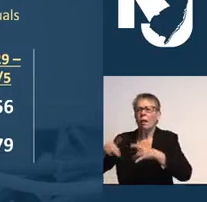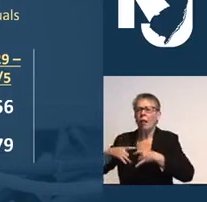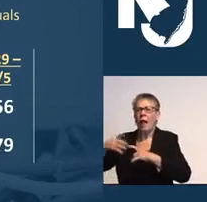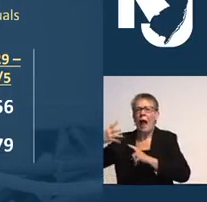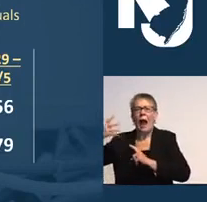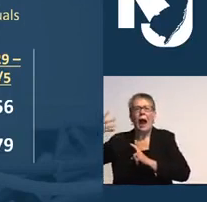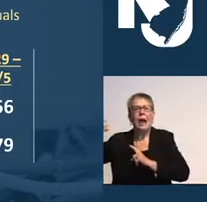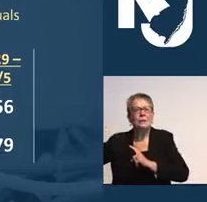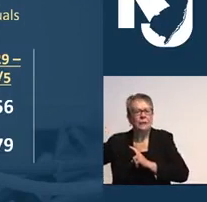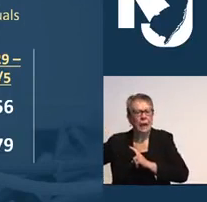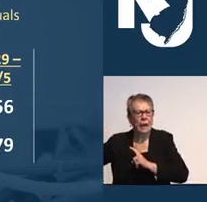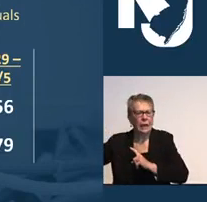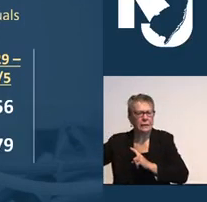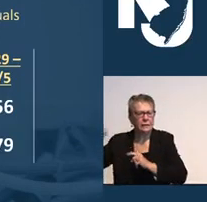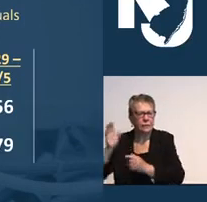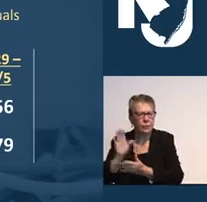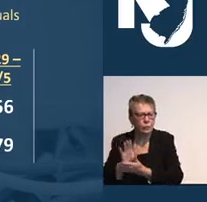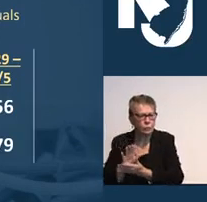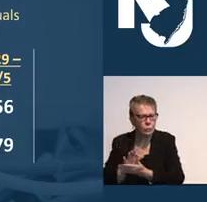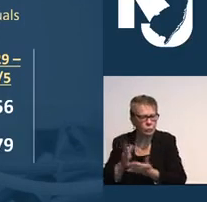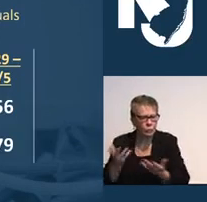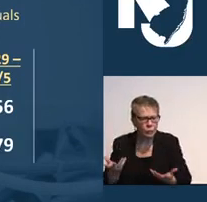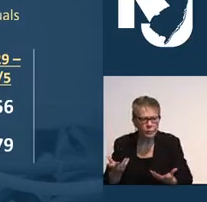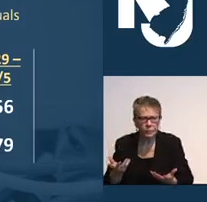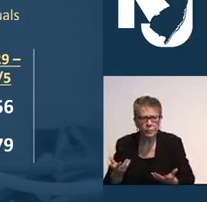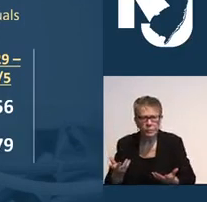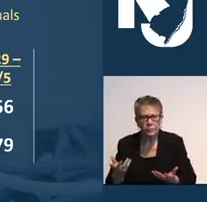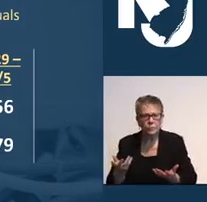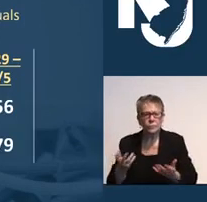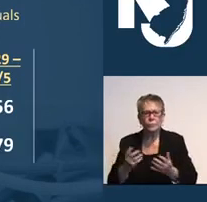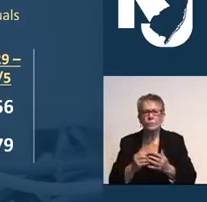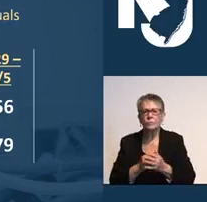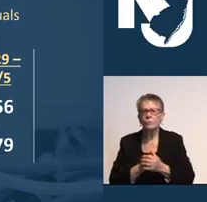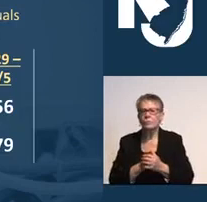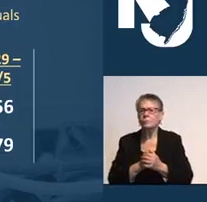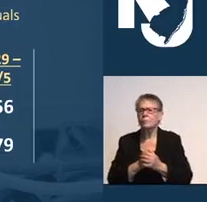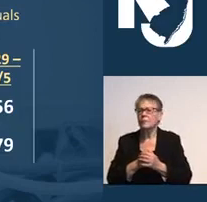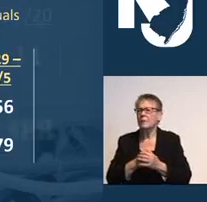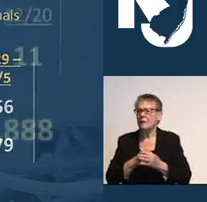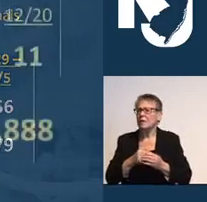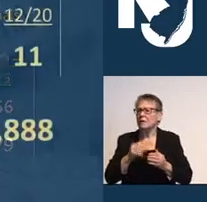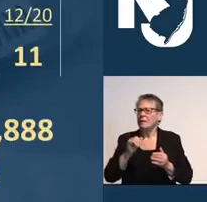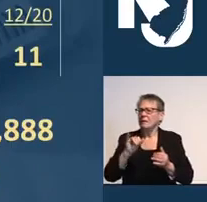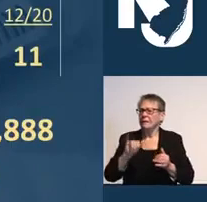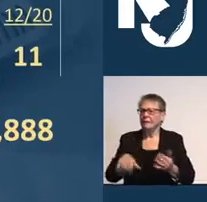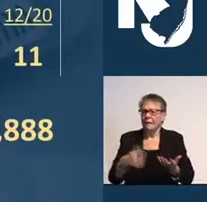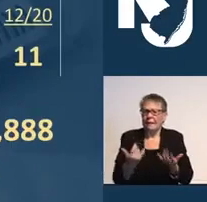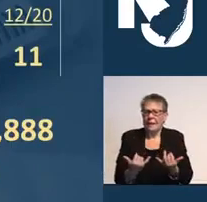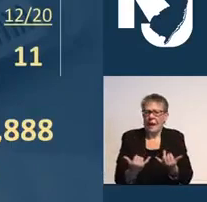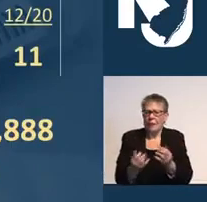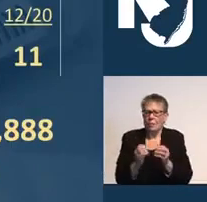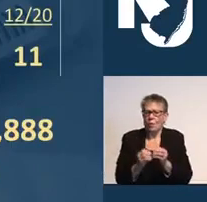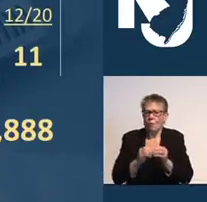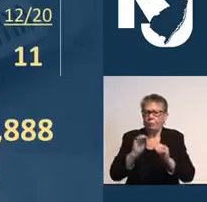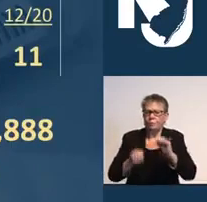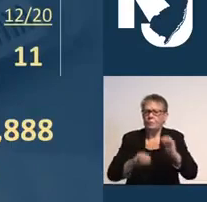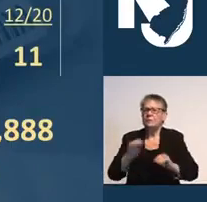certainly climbing as they are across the population. And now, with the heaviest of hearts, we